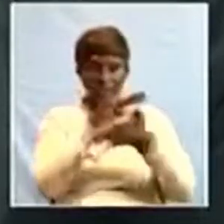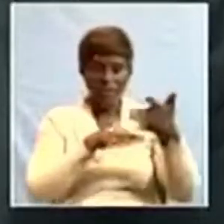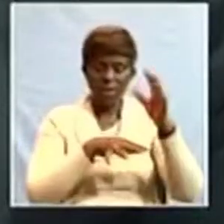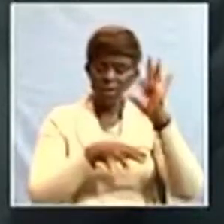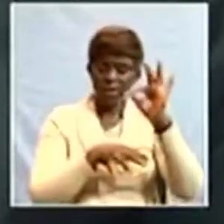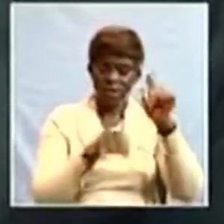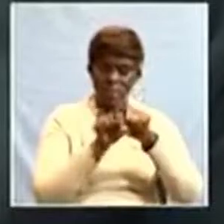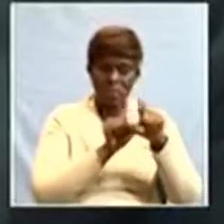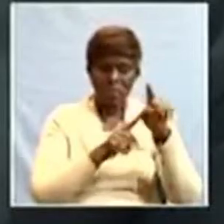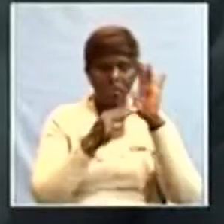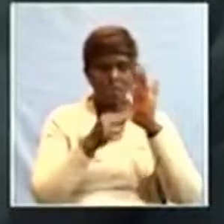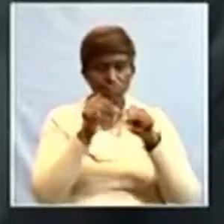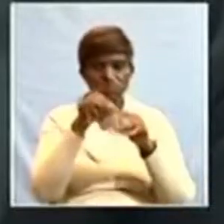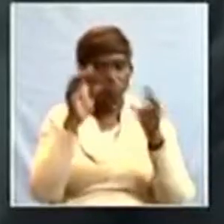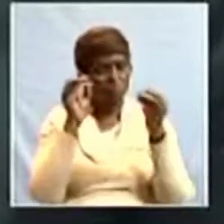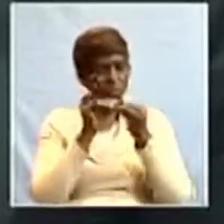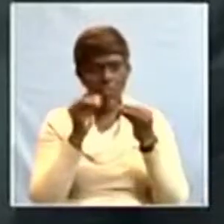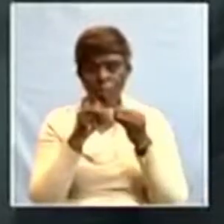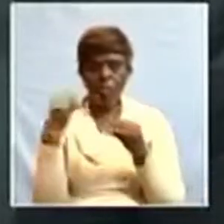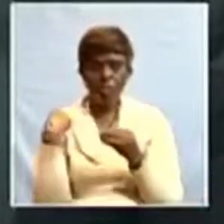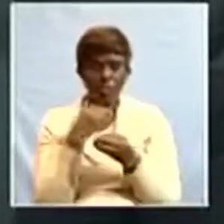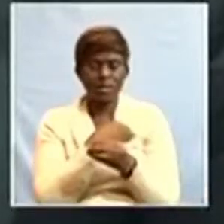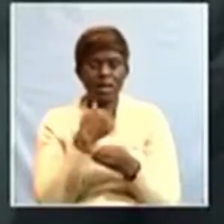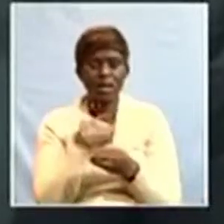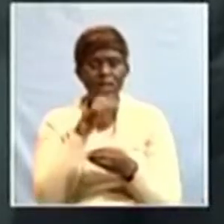will actually show you that Monze had